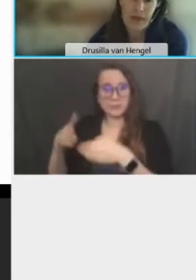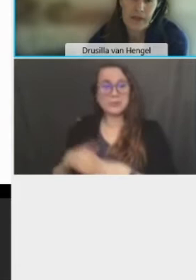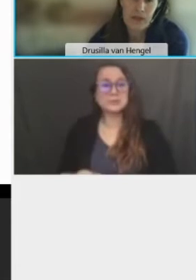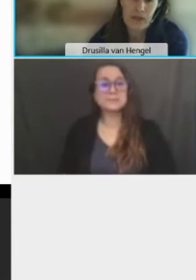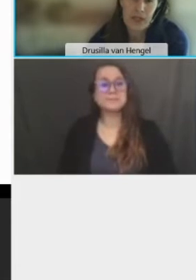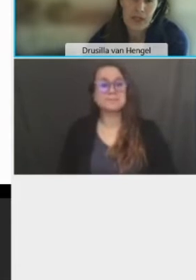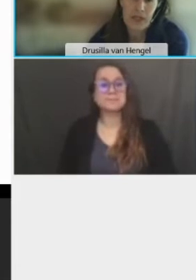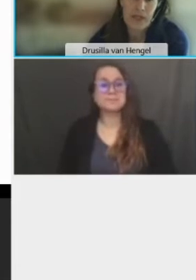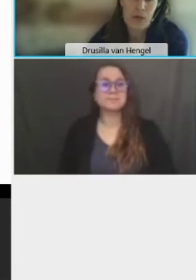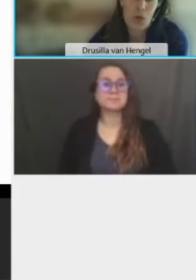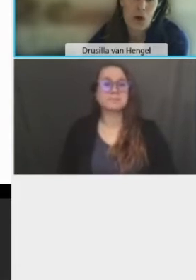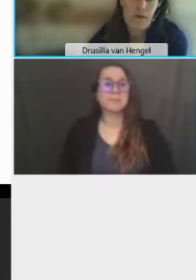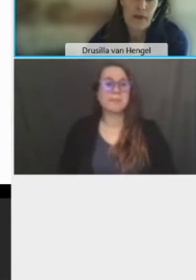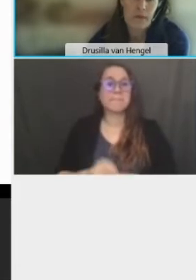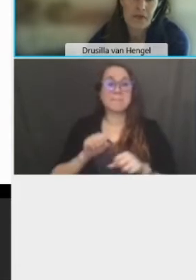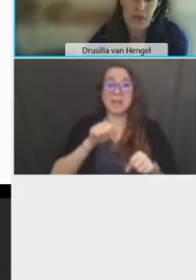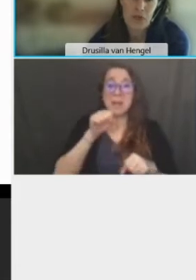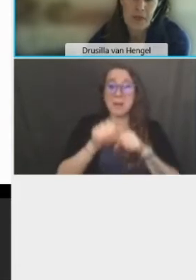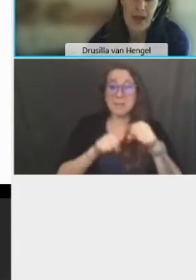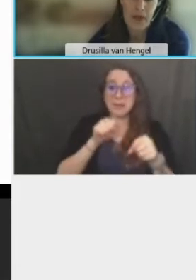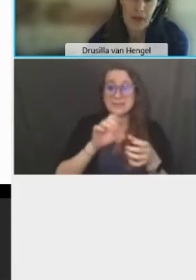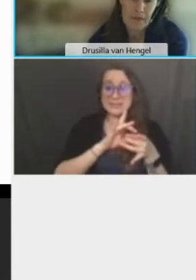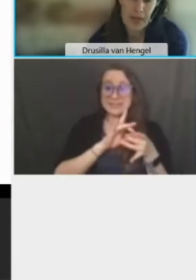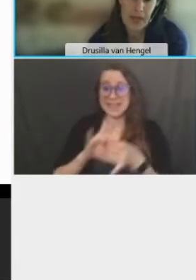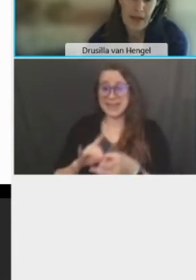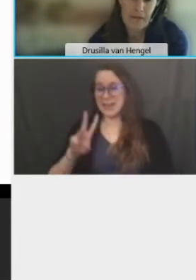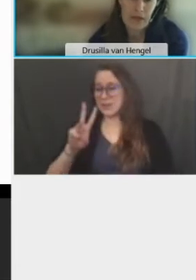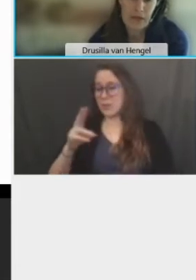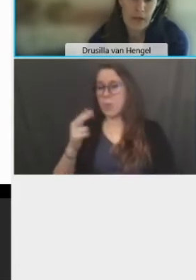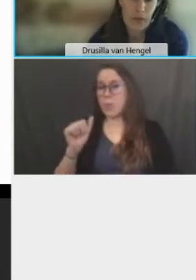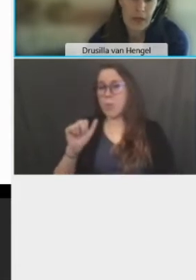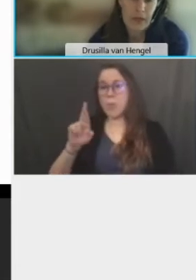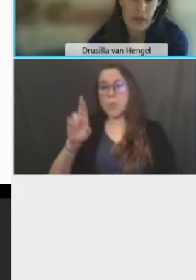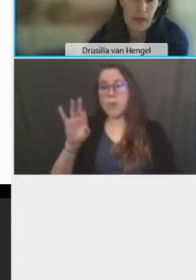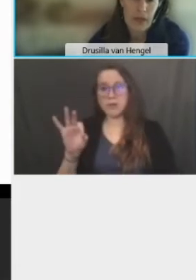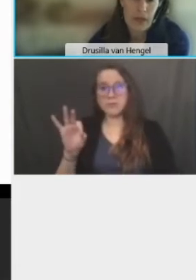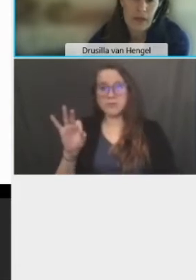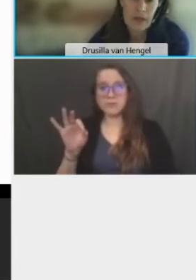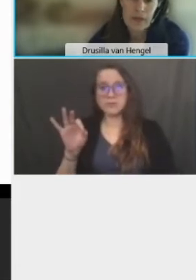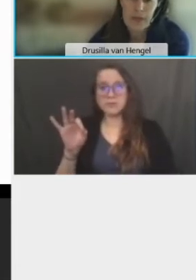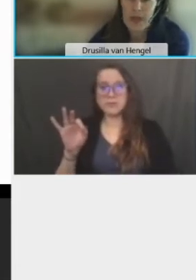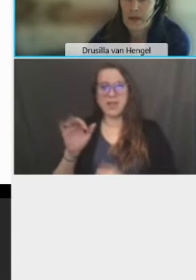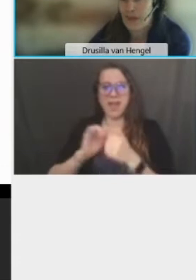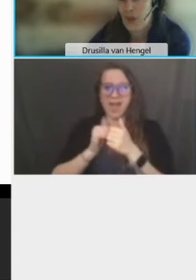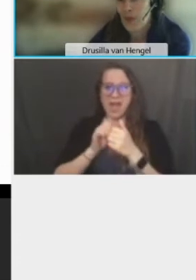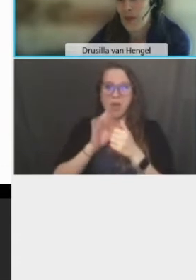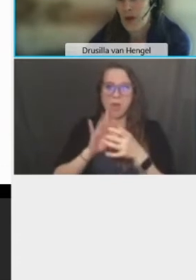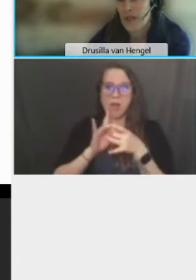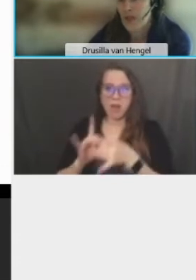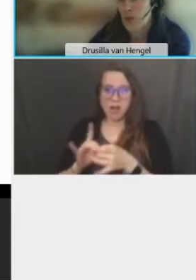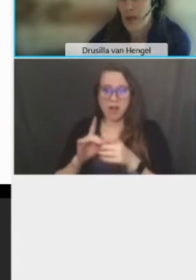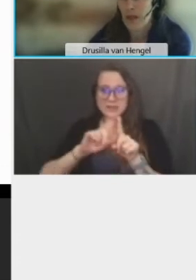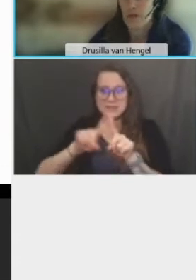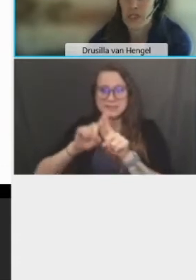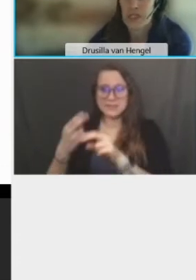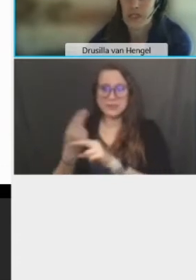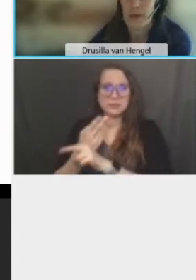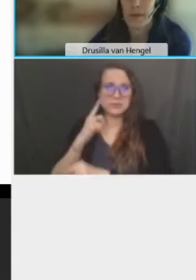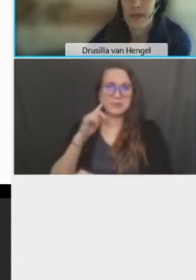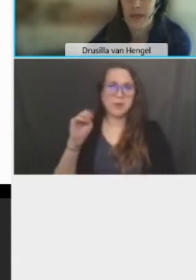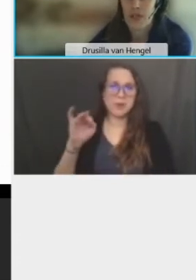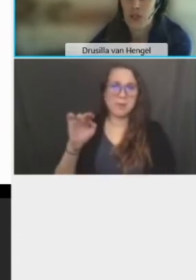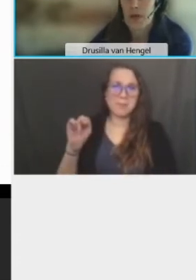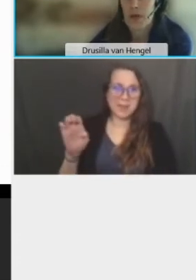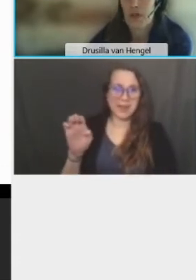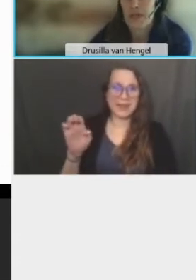how will bicycles connect to the wharf and the multi-use path on Main Avenue Southwest? This is beyond the scope of the project as well,